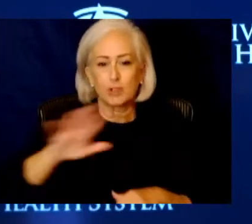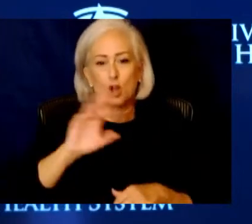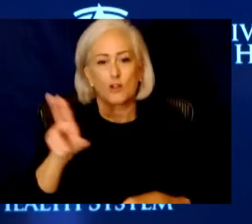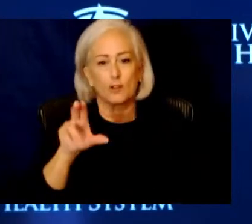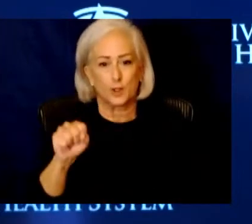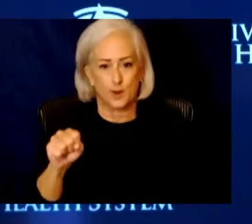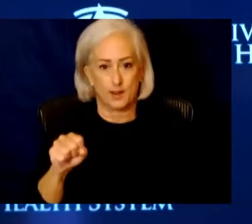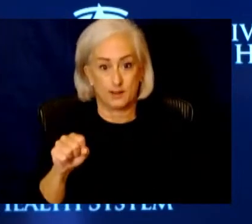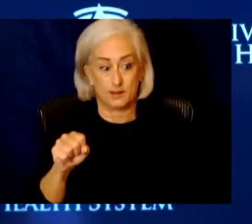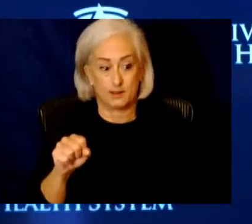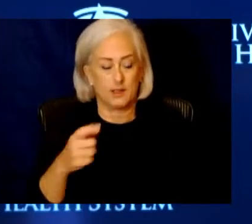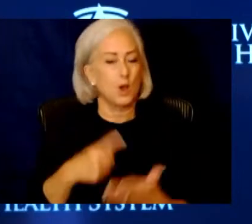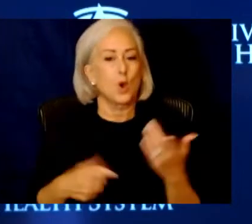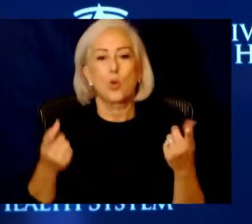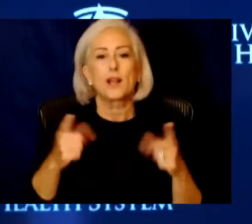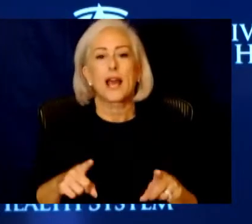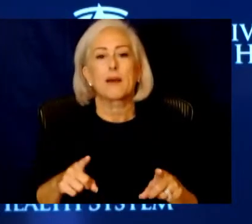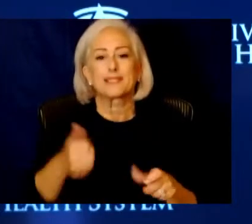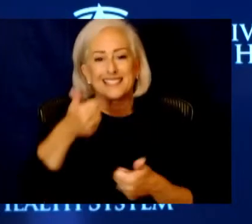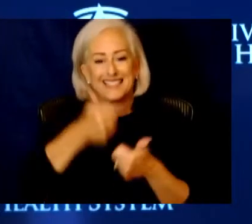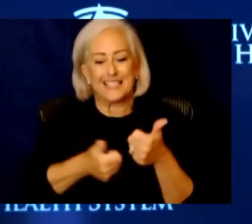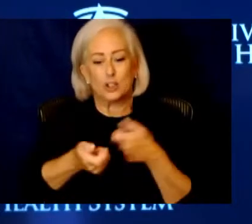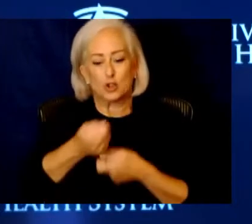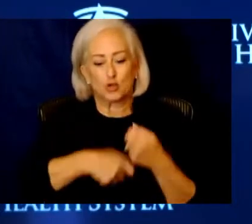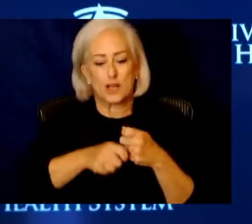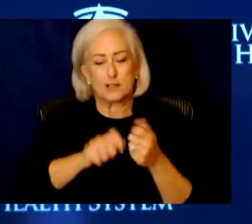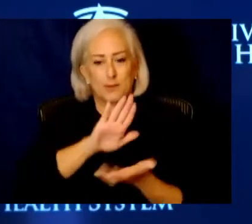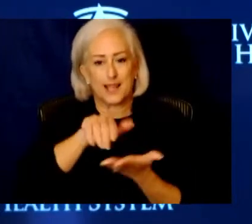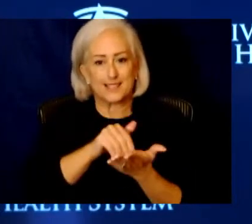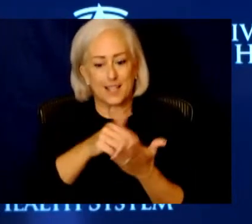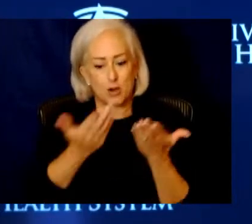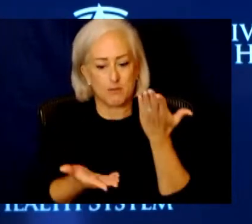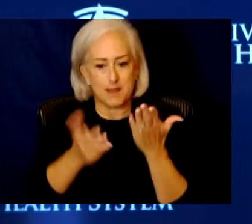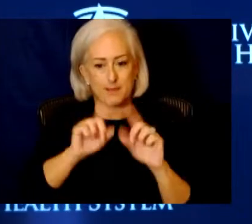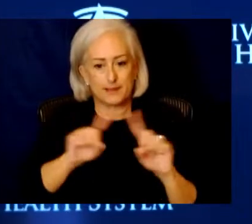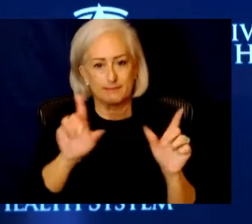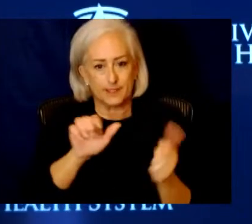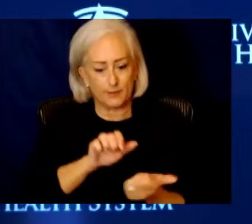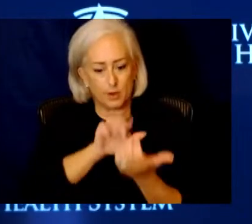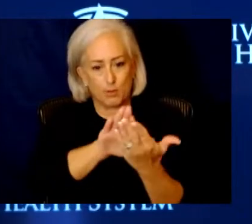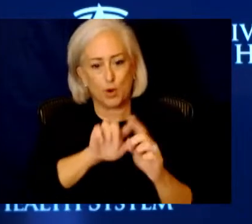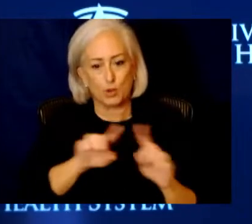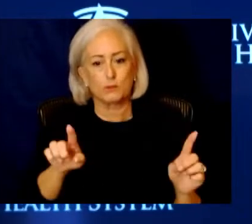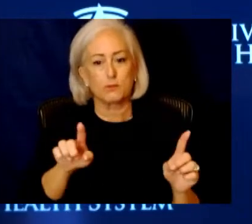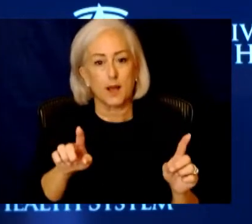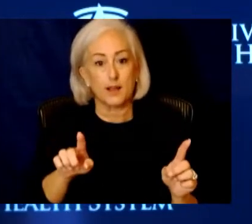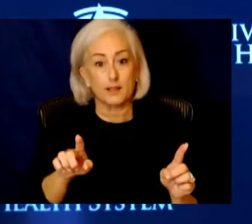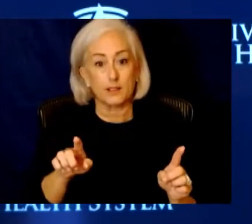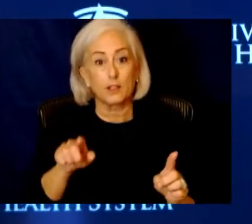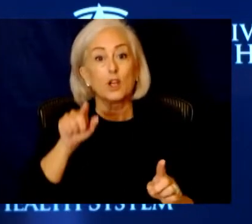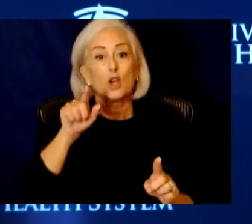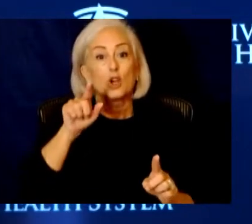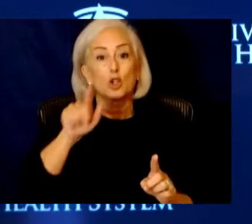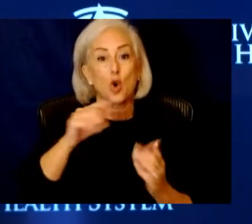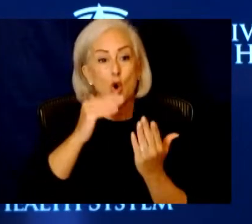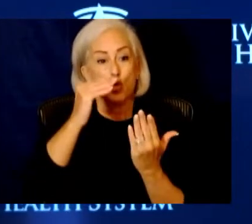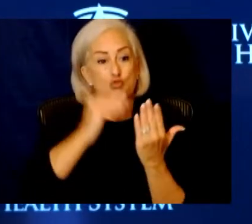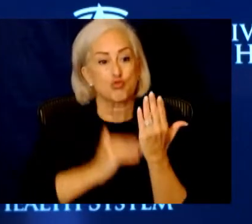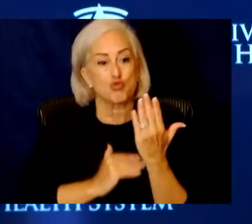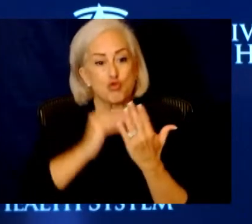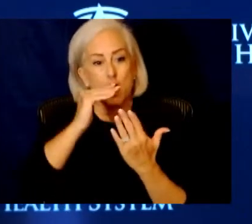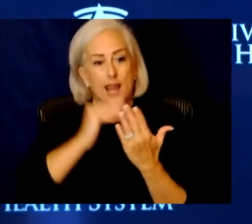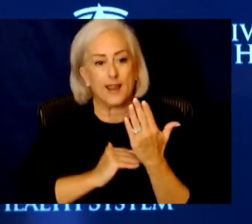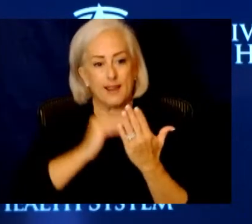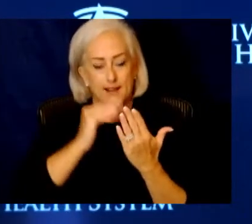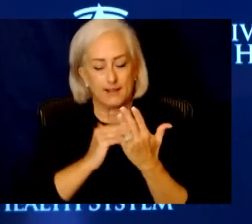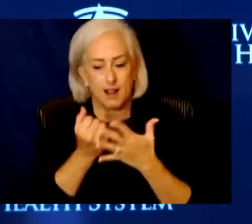every different transplant center may approach it a little bit differently, is that you're ranked according to how well you're doing with your transplant. So